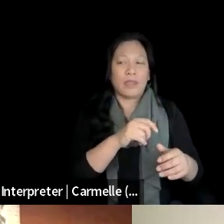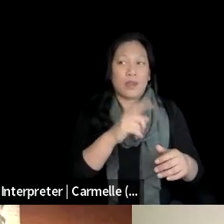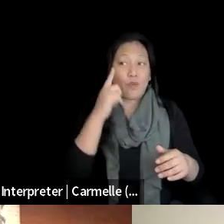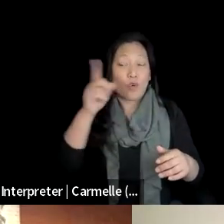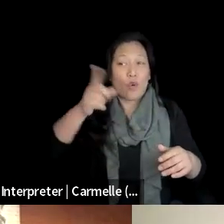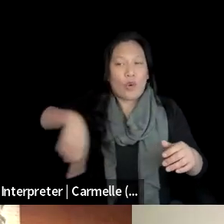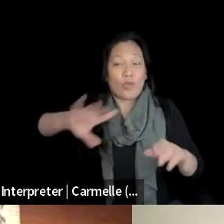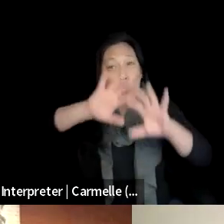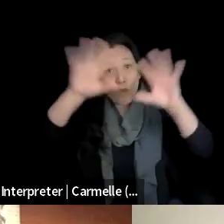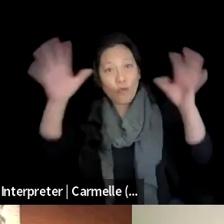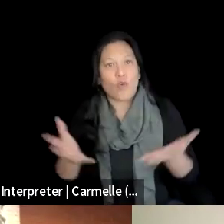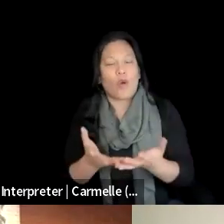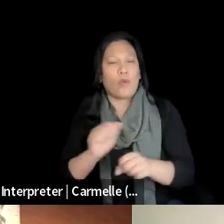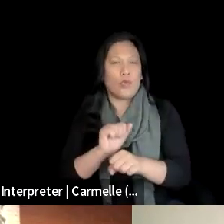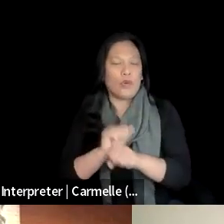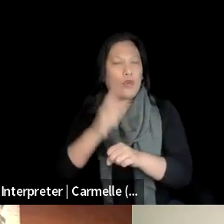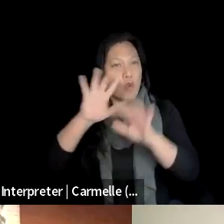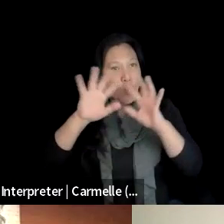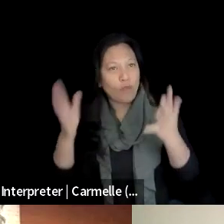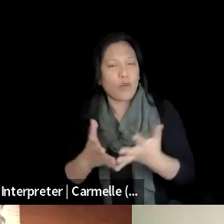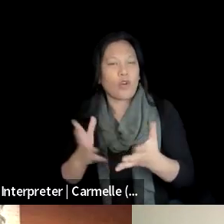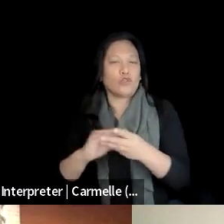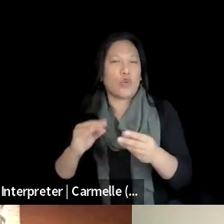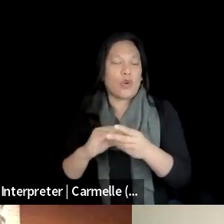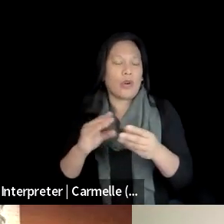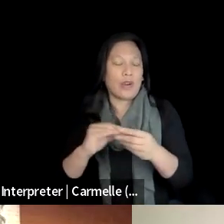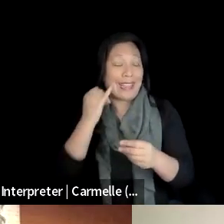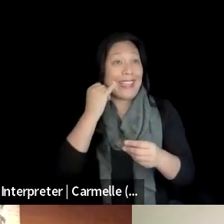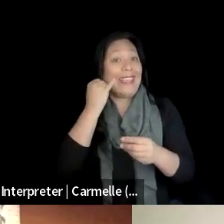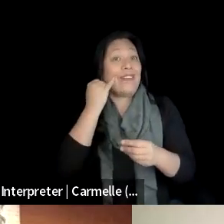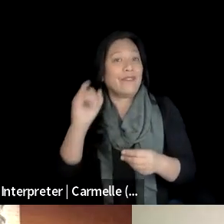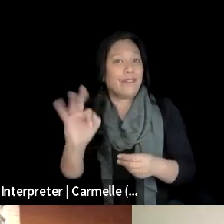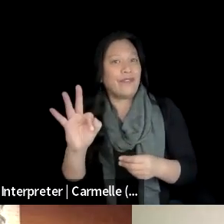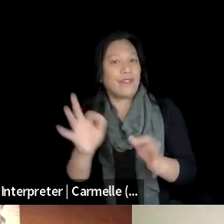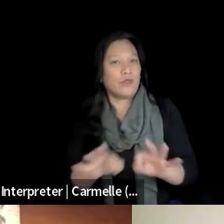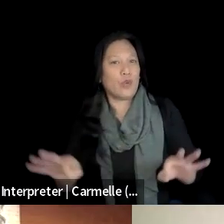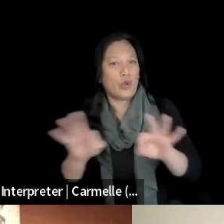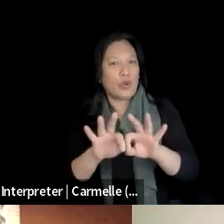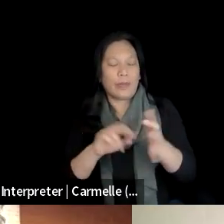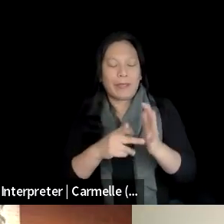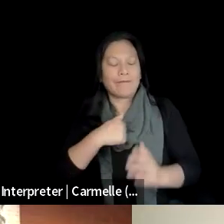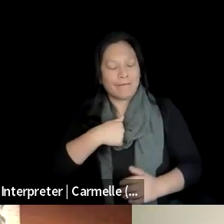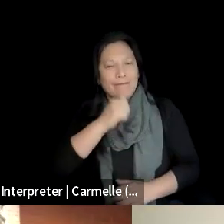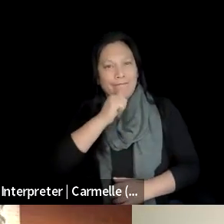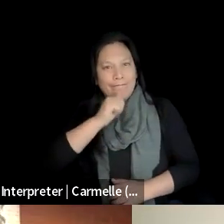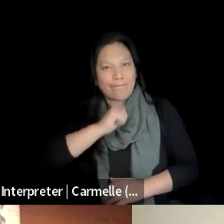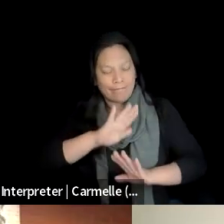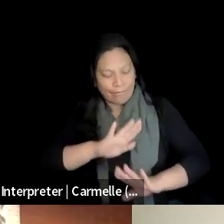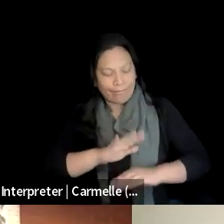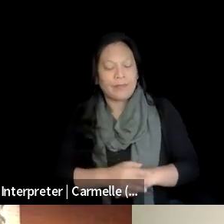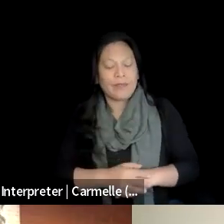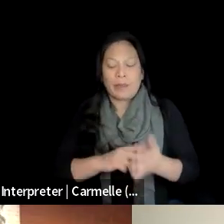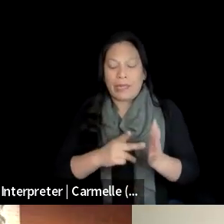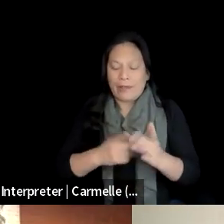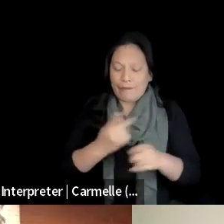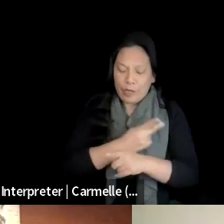work is worth it, then yeah, I have to buck up after that and really kind of do the compartmentalizing that I